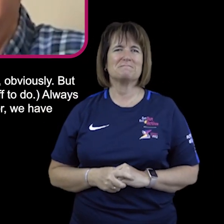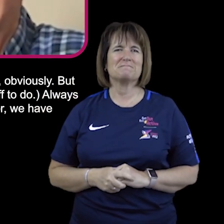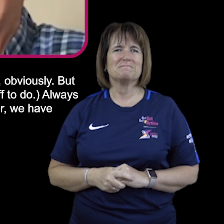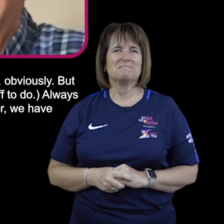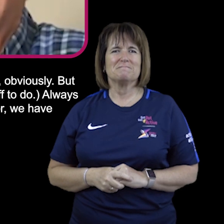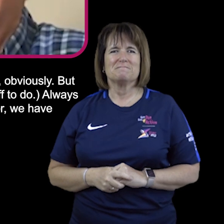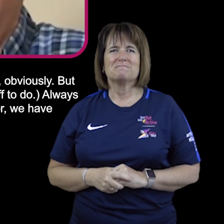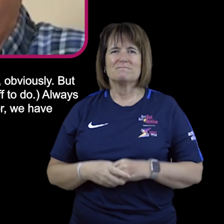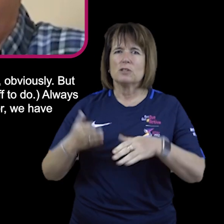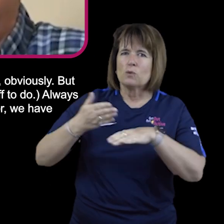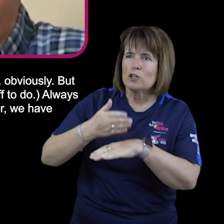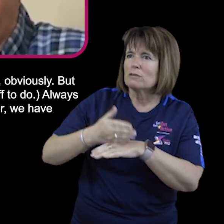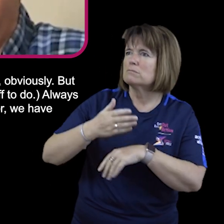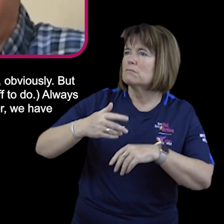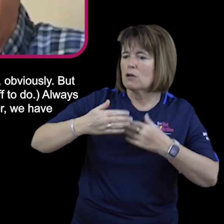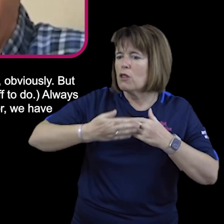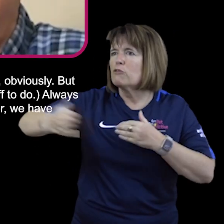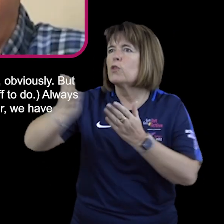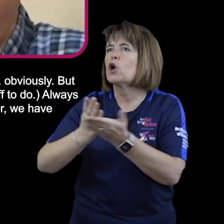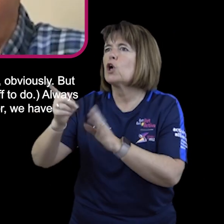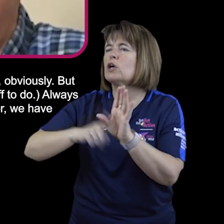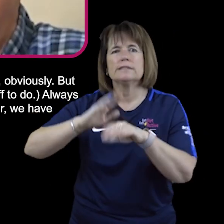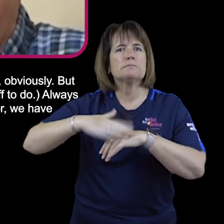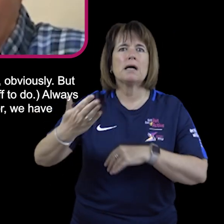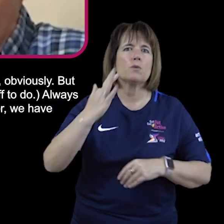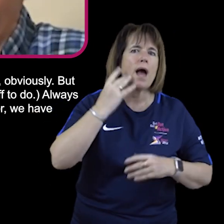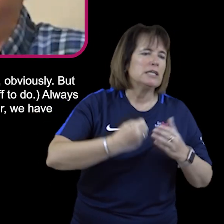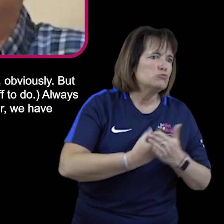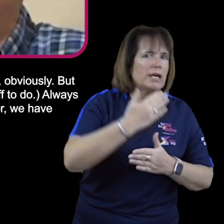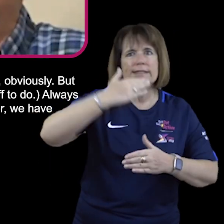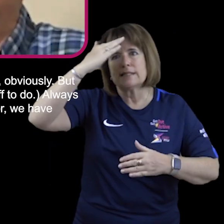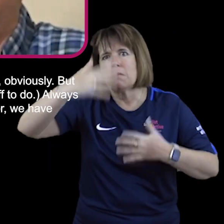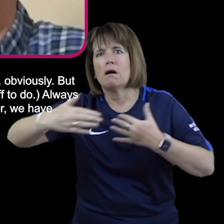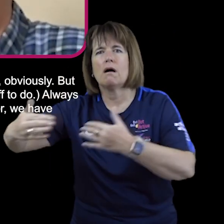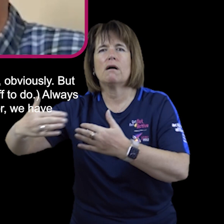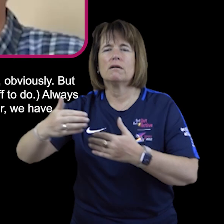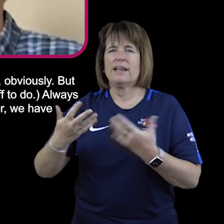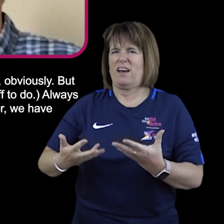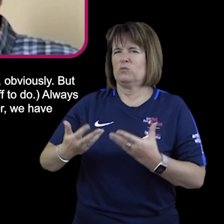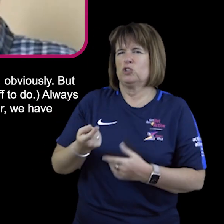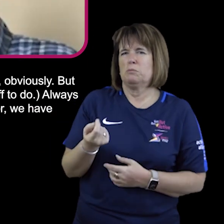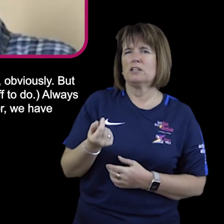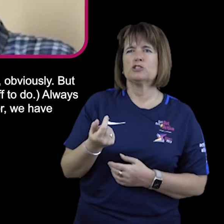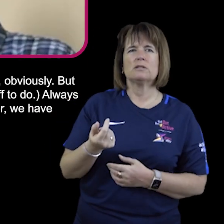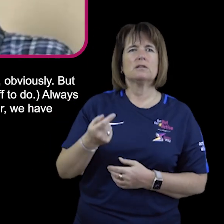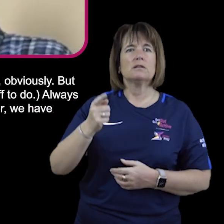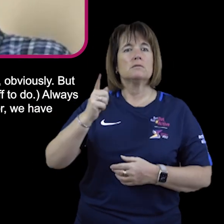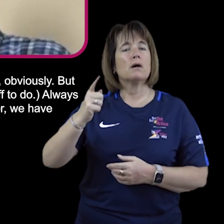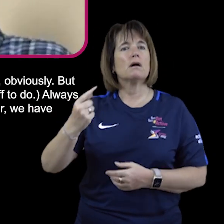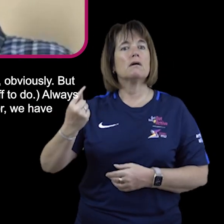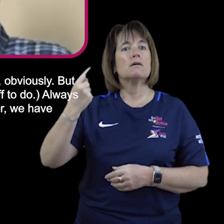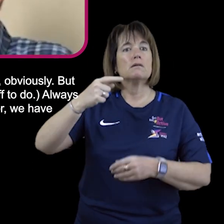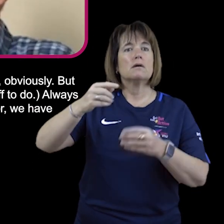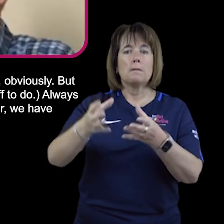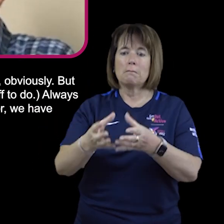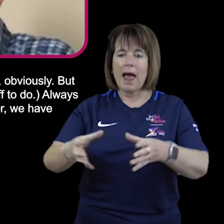clean. Always stuff to do. Always stuff to potter about and do. And, it's in the Arundel grounds. And